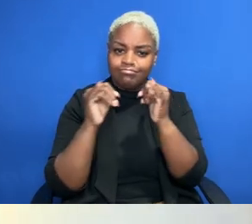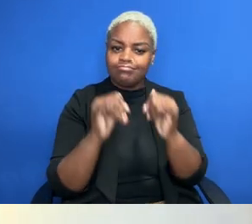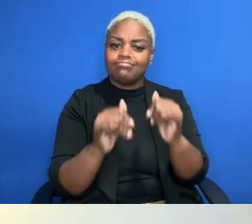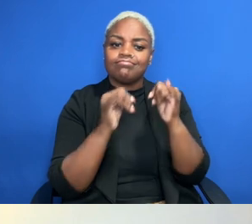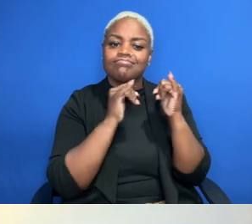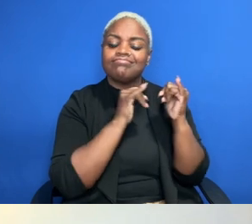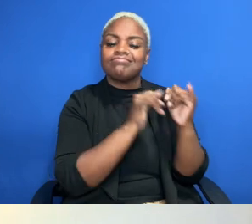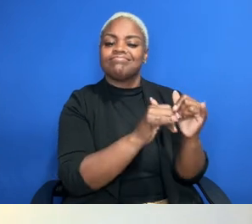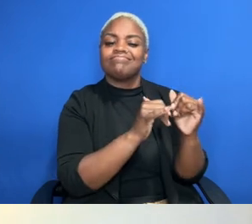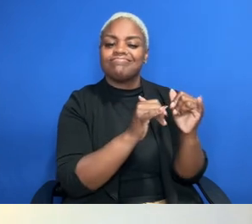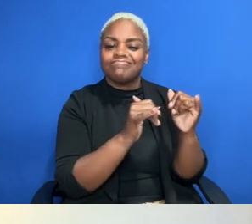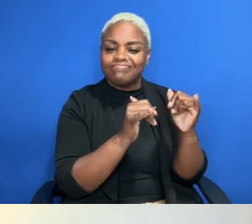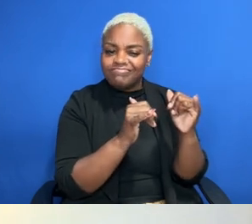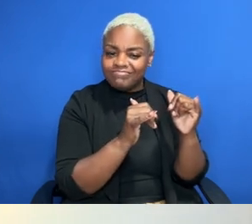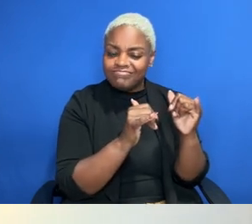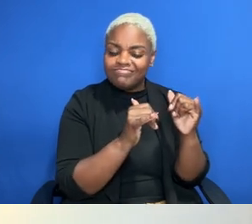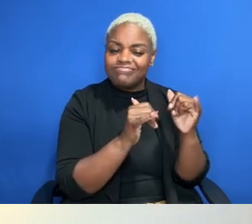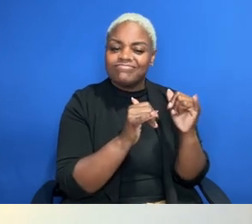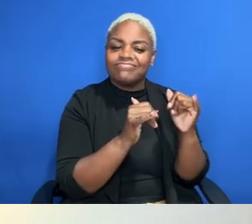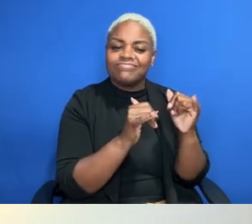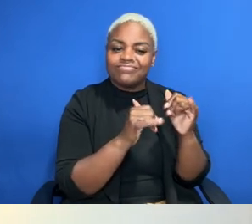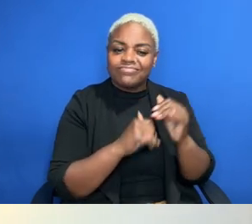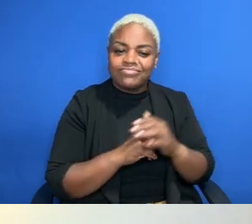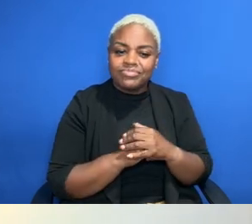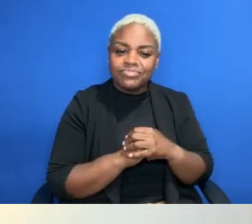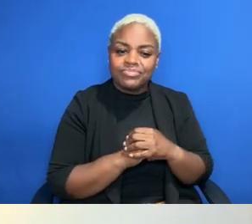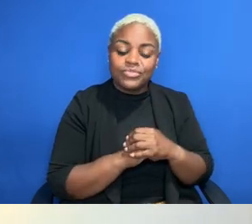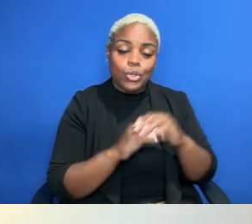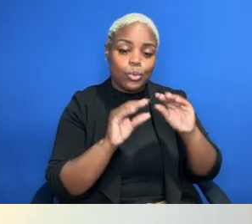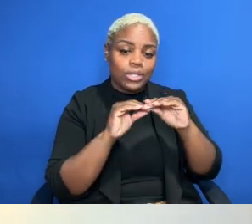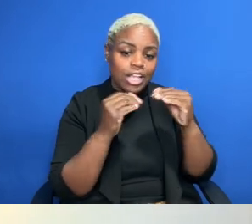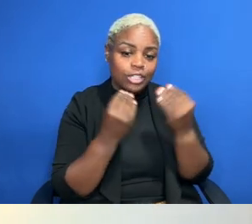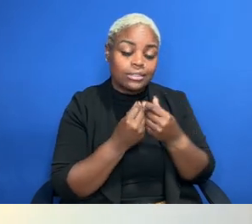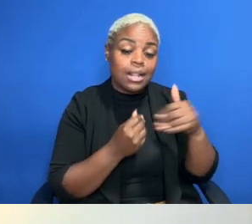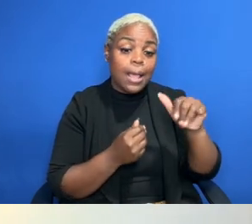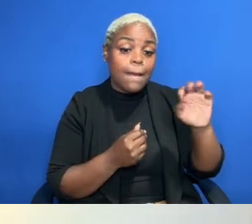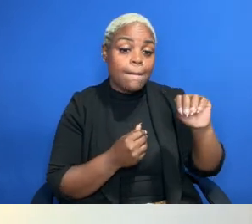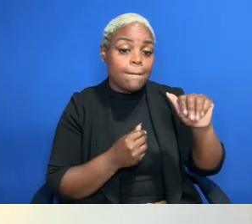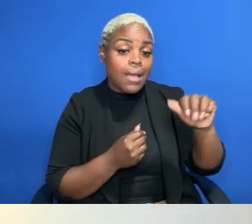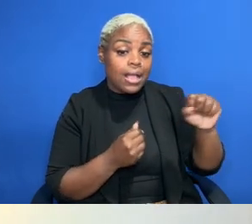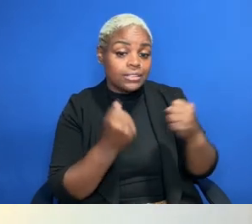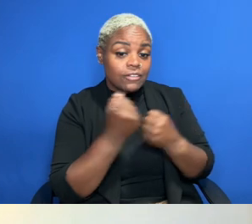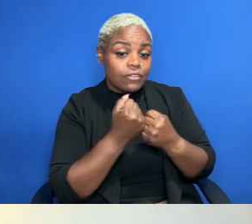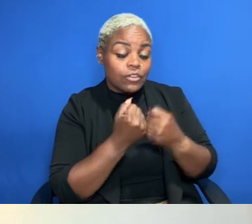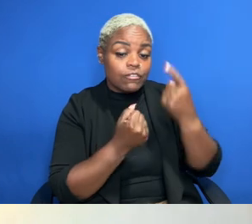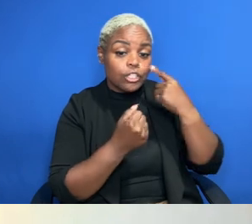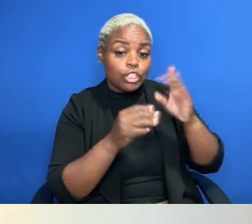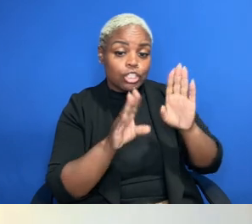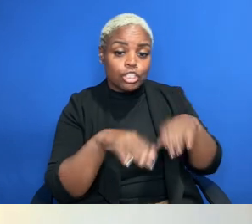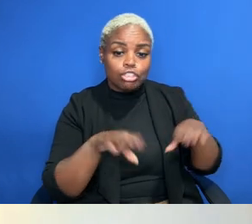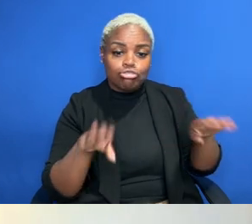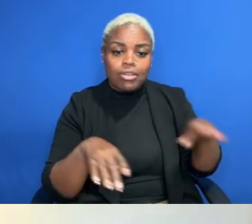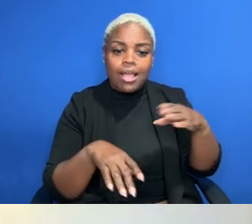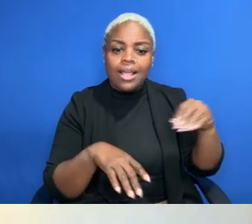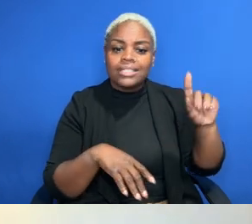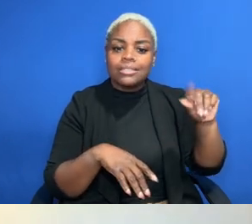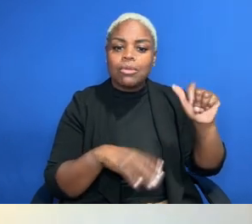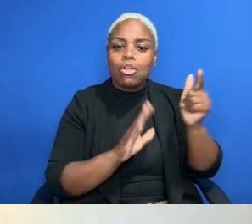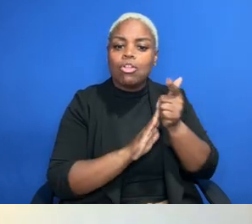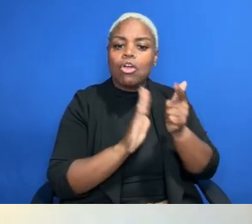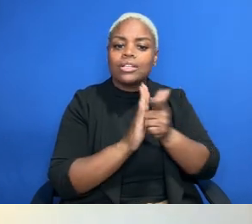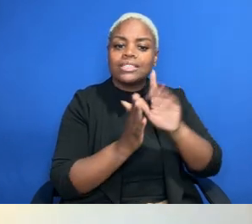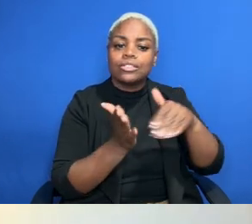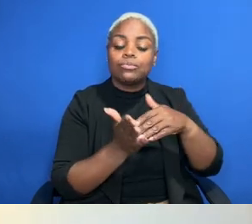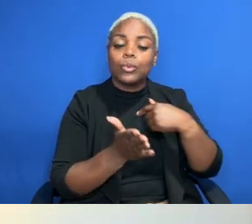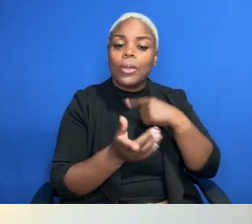You know, we've worked with many different like-minded organizations like Mass Advocates for Children, the